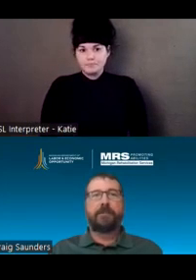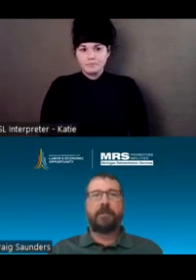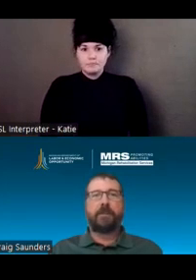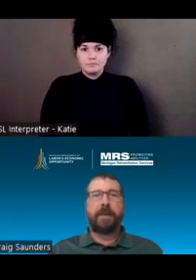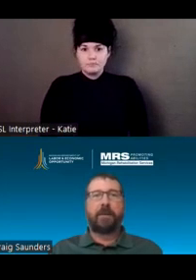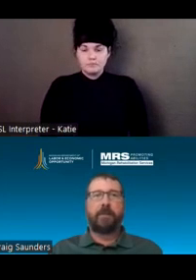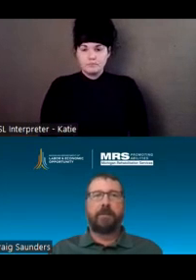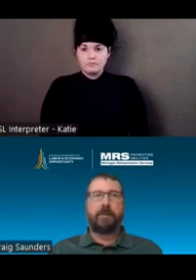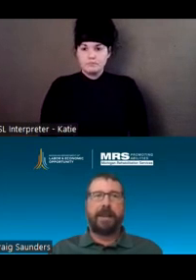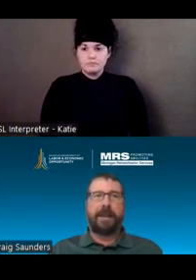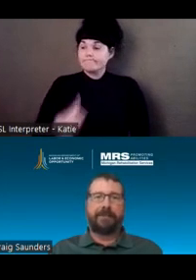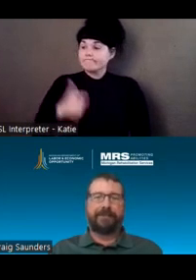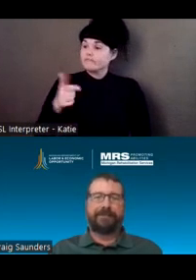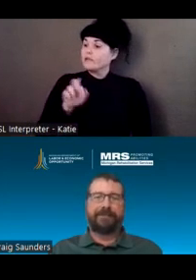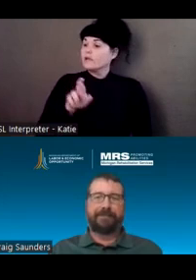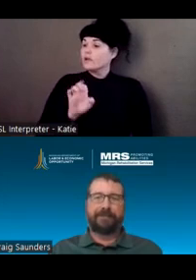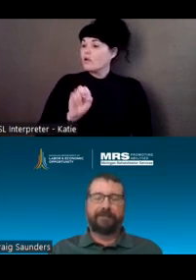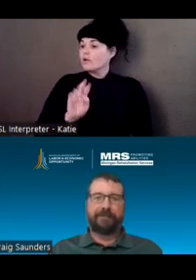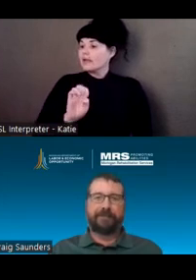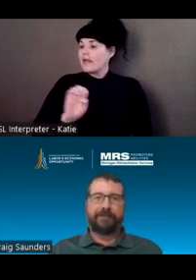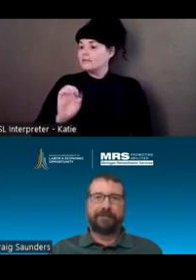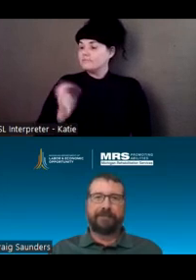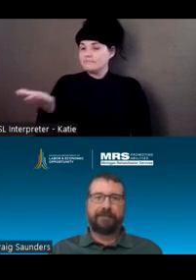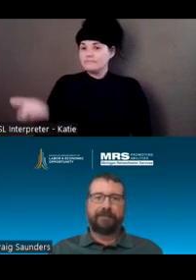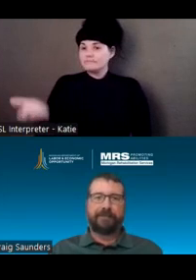Now I'm going to turn it back over to Renee.